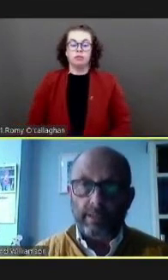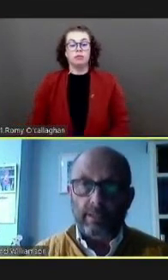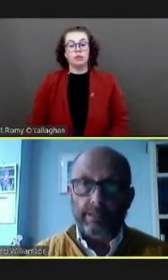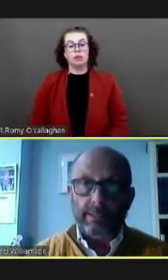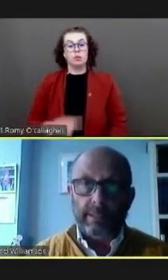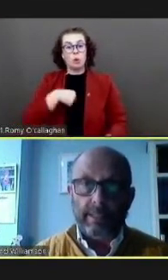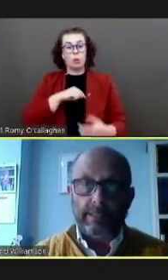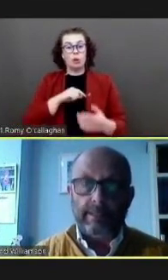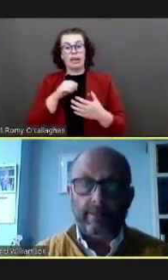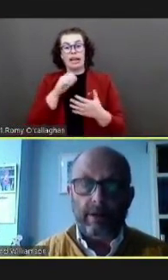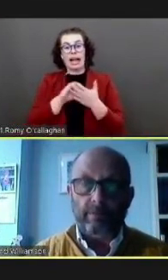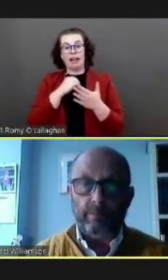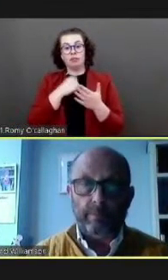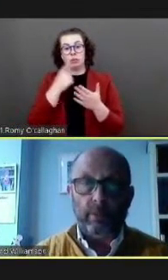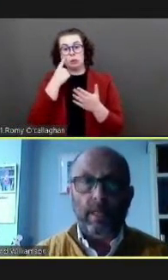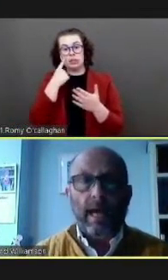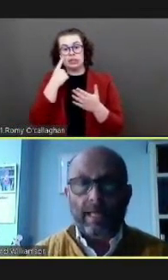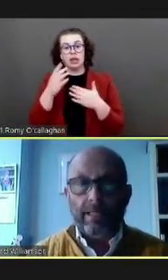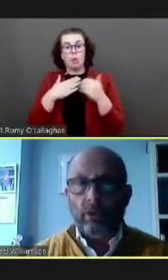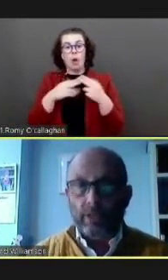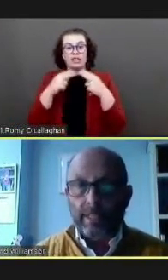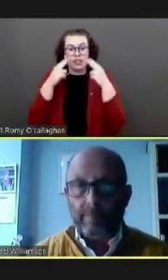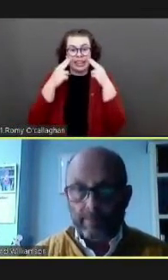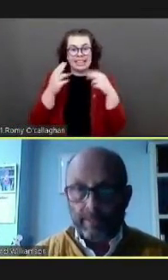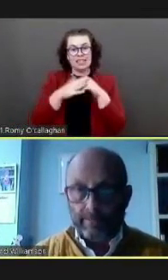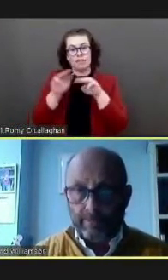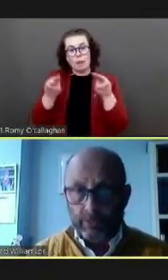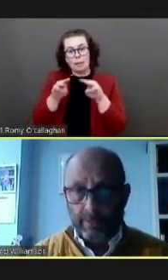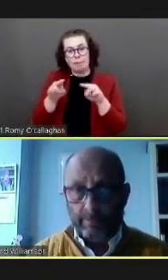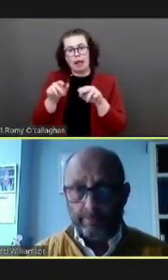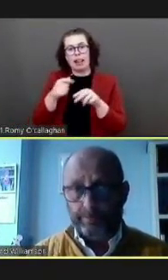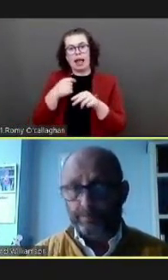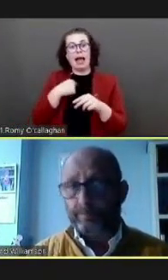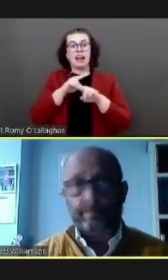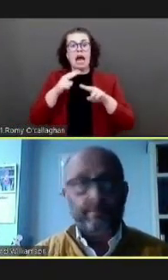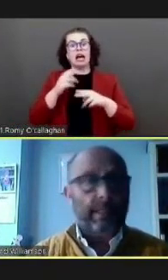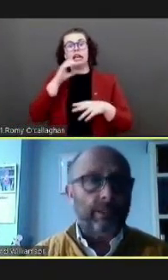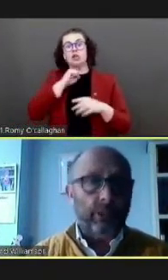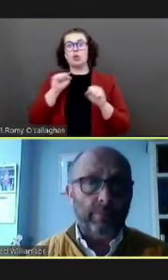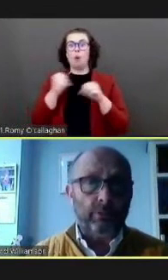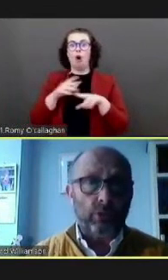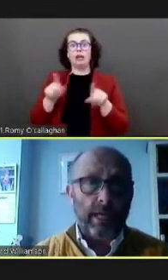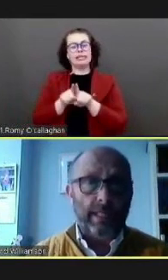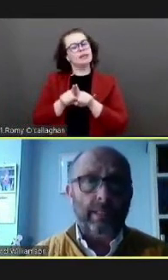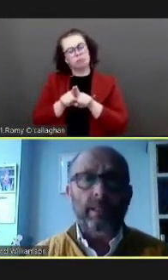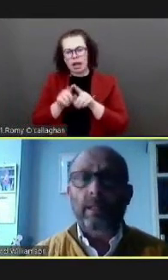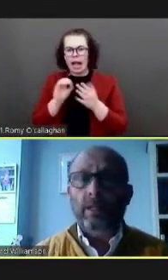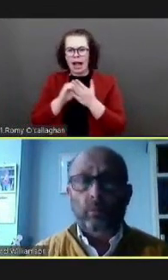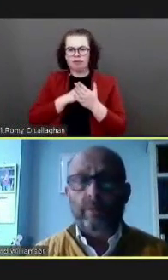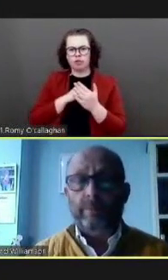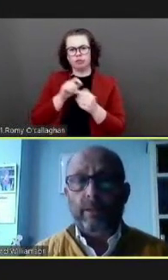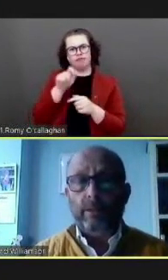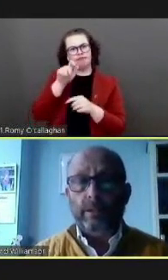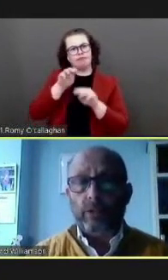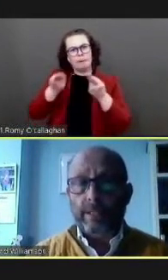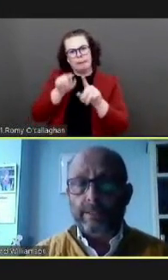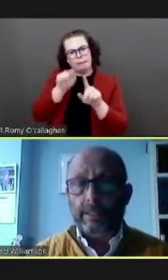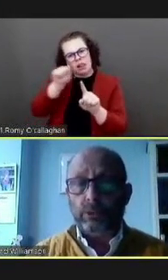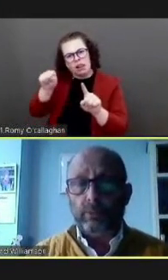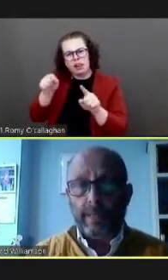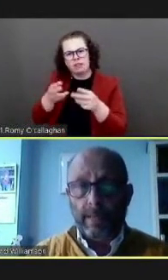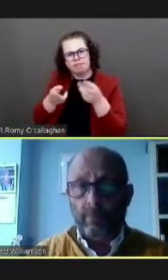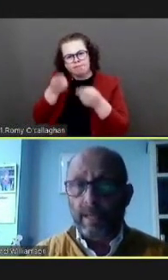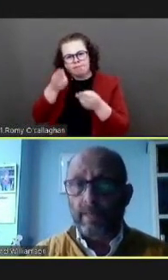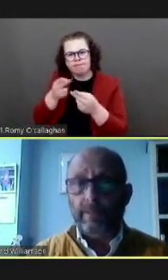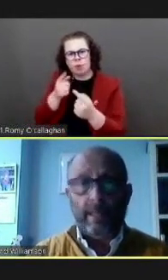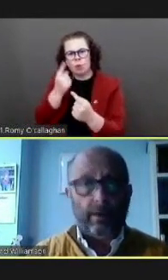through recognizing the needs there are for people and looking at people individually. In terms of training, we've been holding training